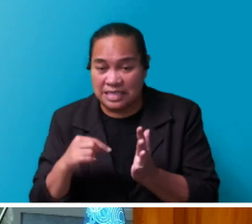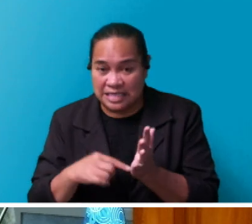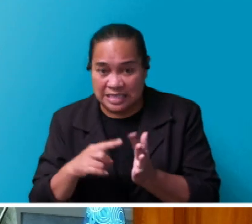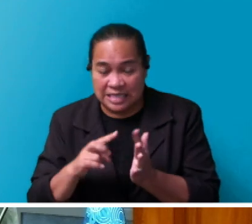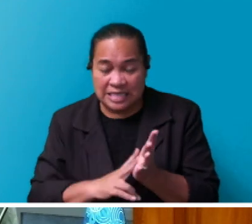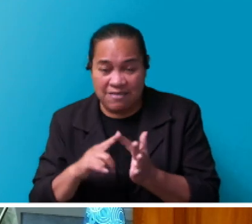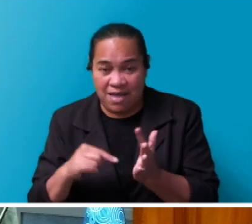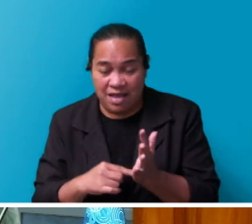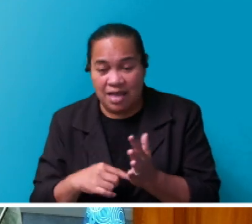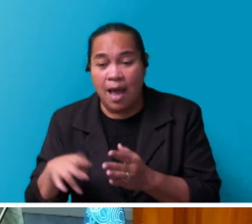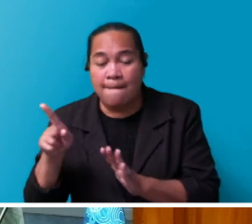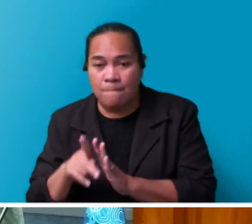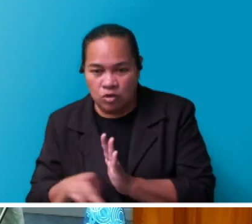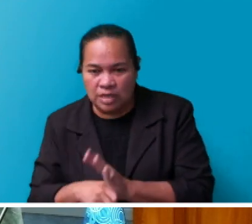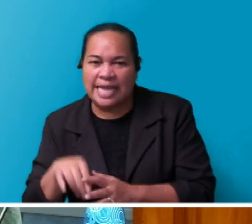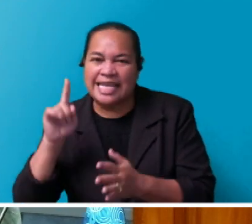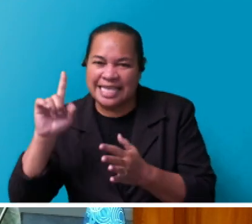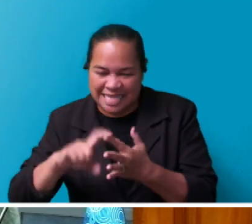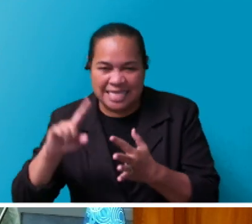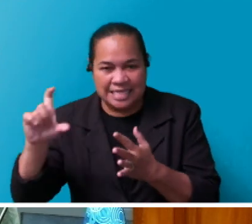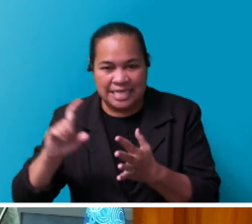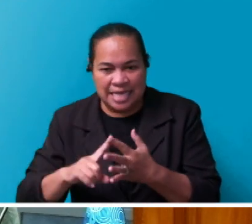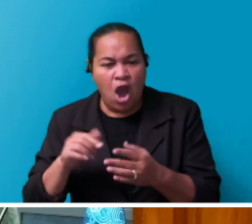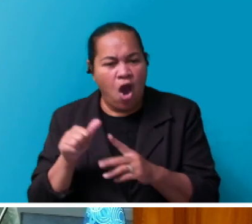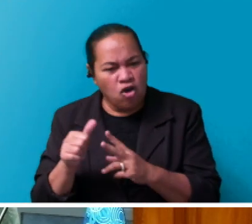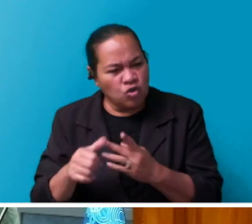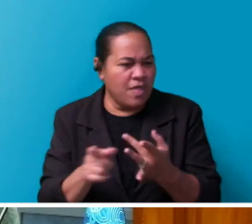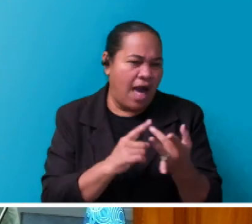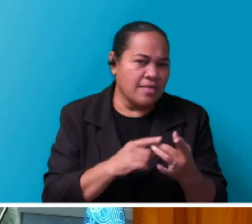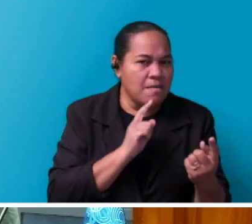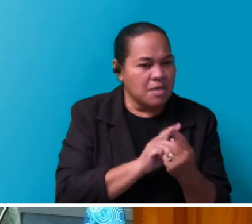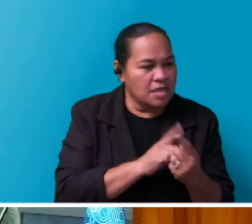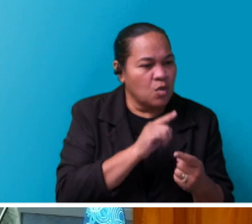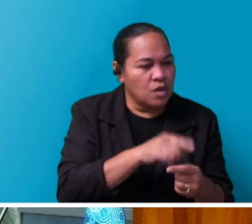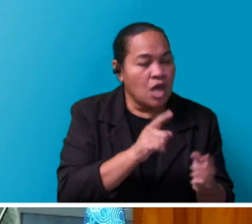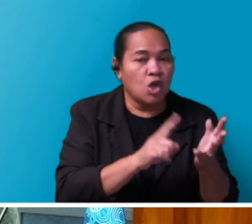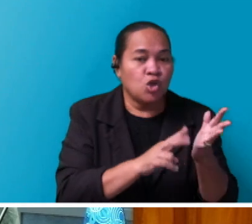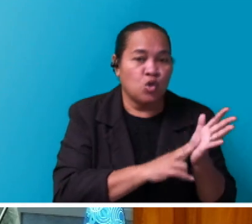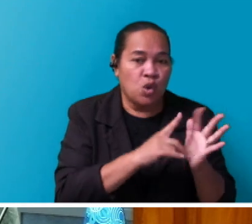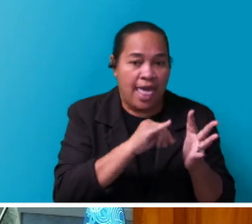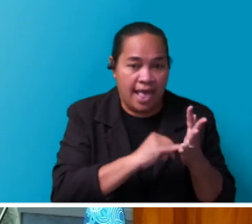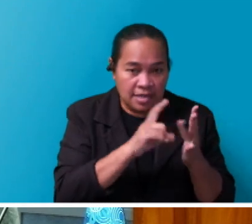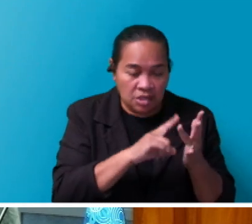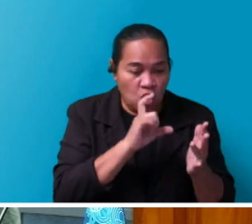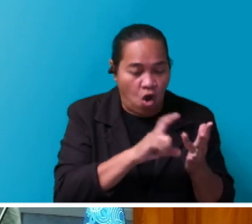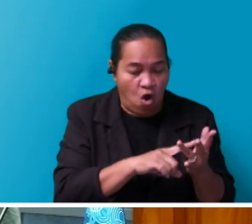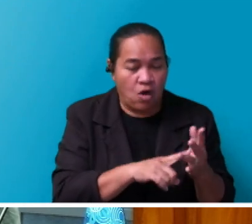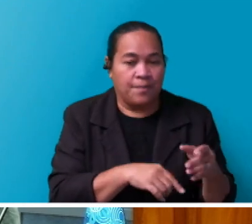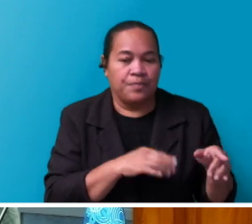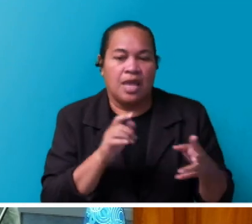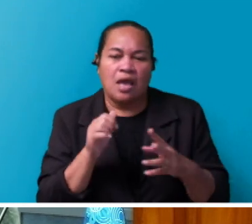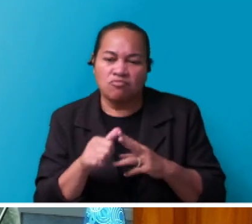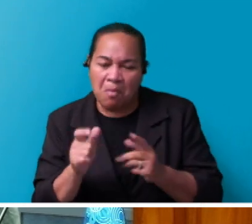Further bilateral meetings were also engaged with UNESCO and GP and Commonwealth of Learning. Discussions focus